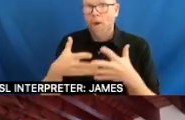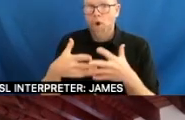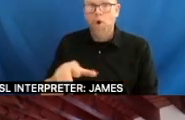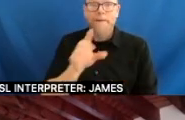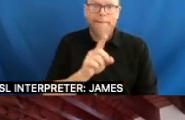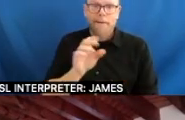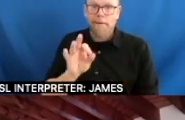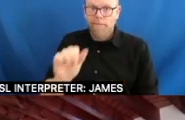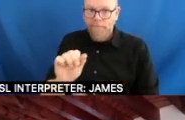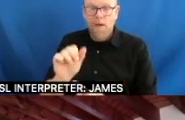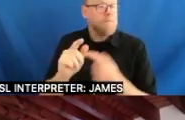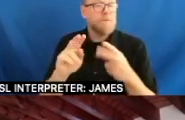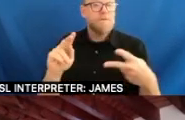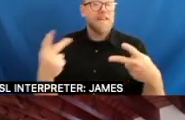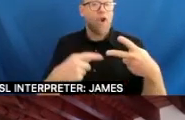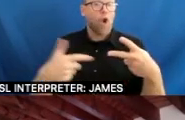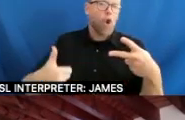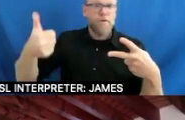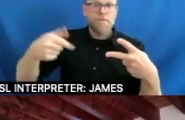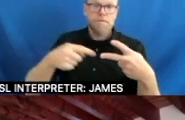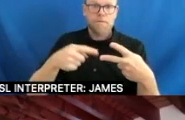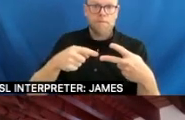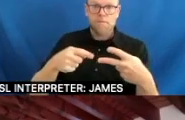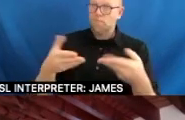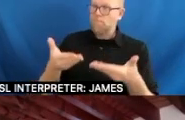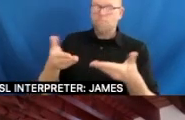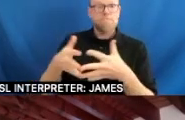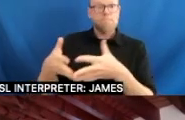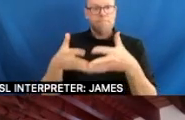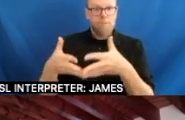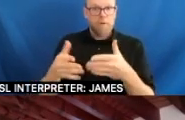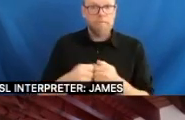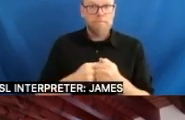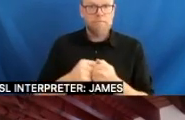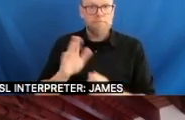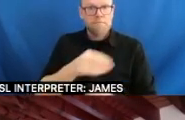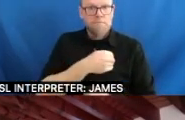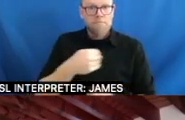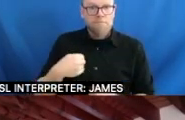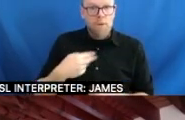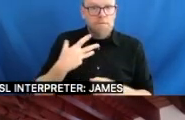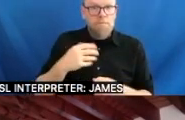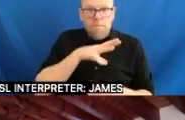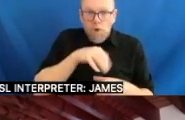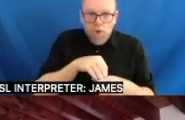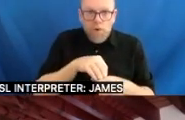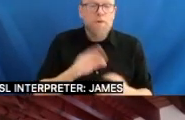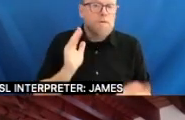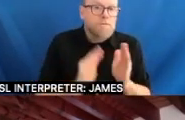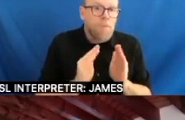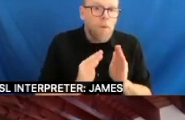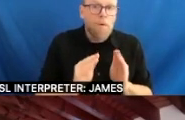is the second largest agricultural cooperative in the United States. So their membership is composed of small dairy farmers who